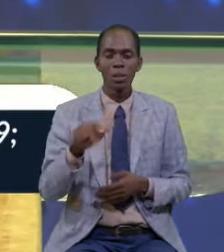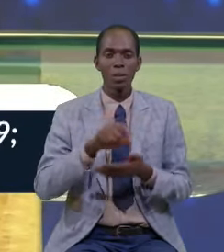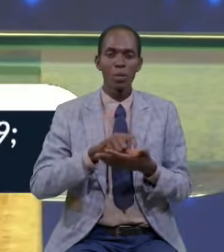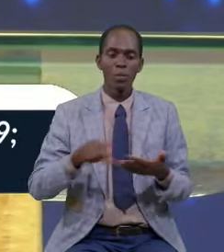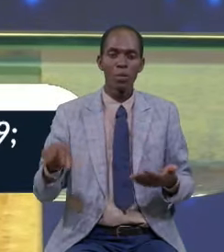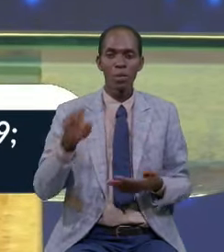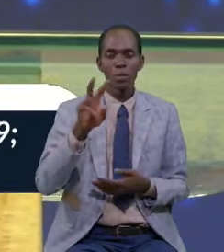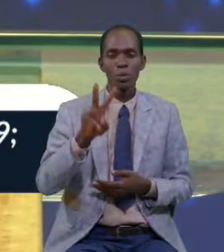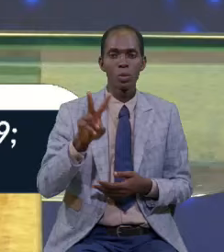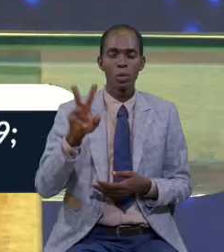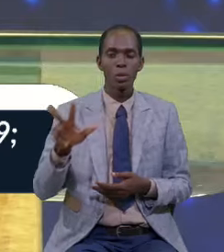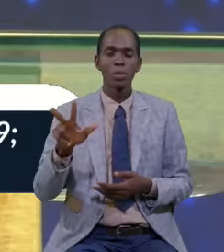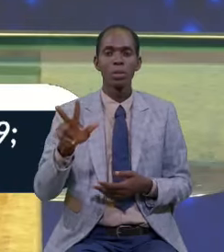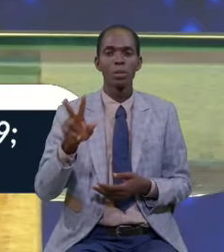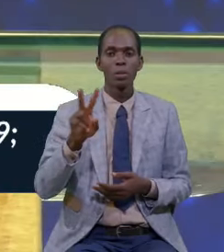at verse